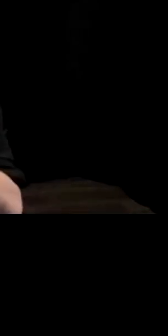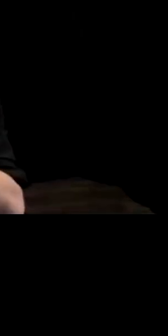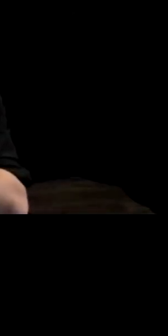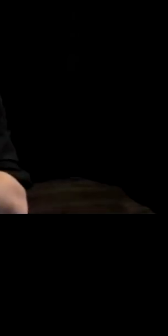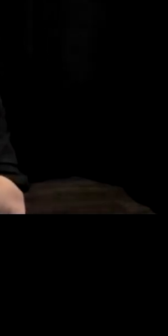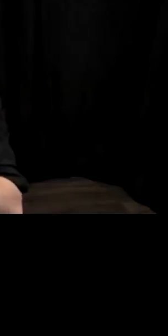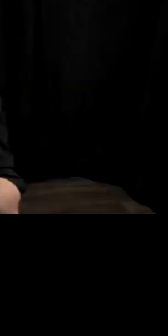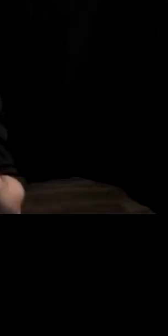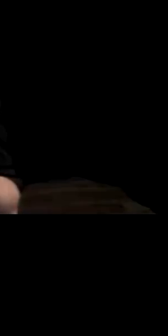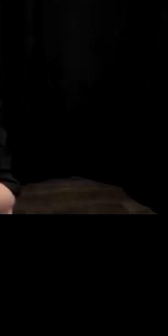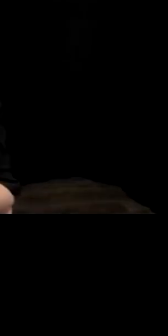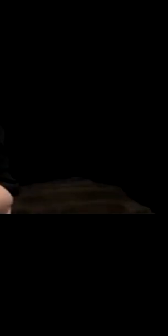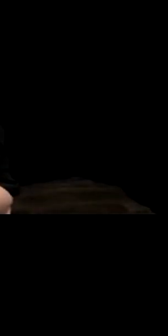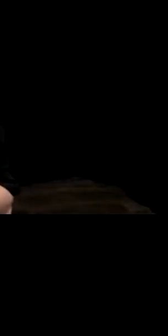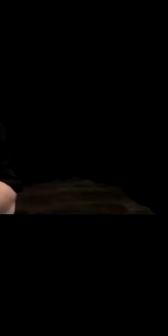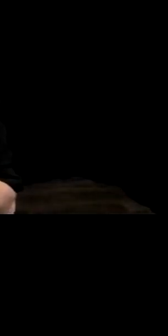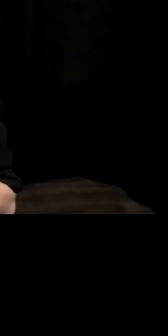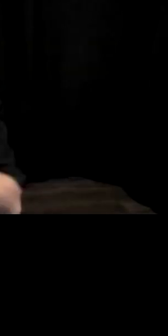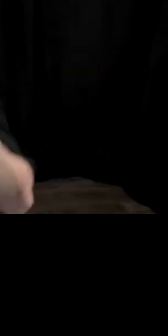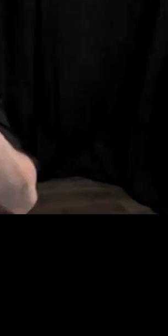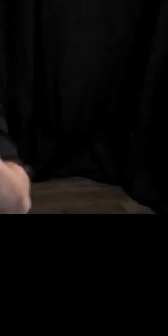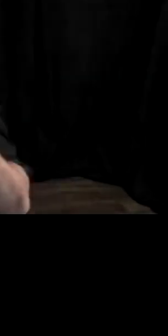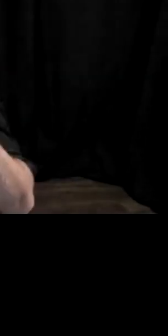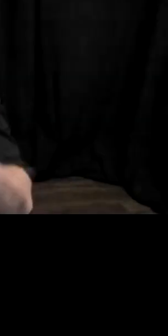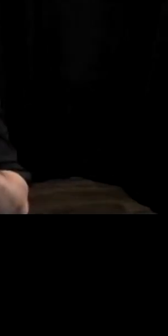So any questions?